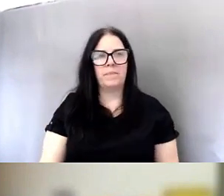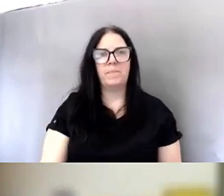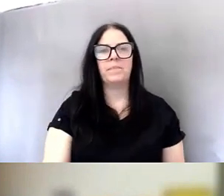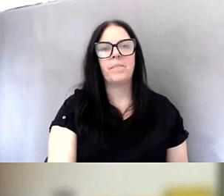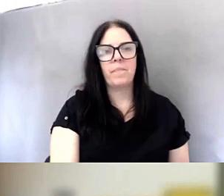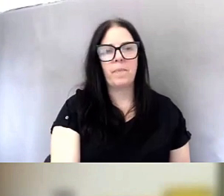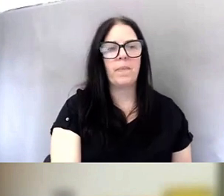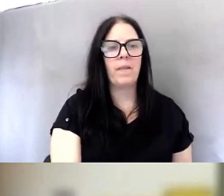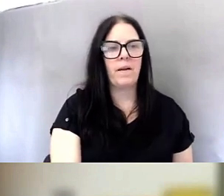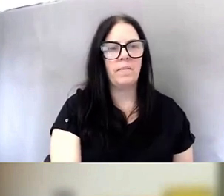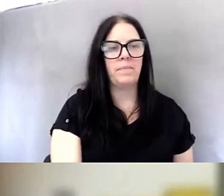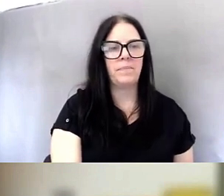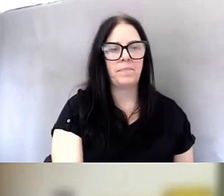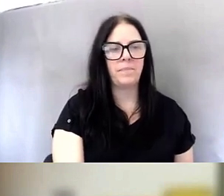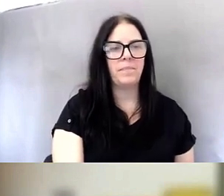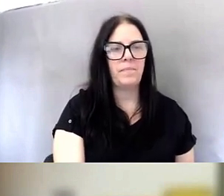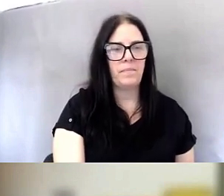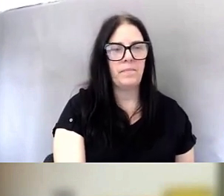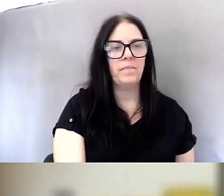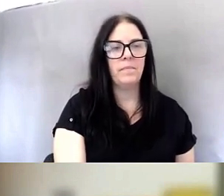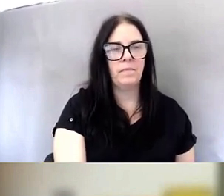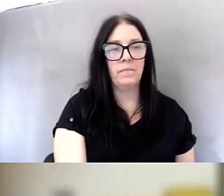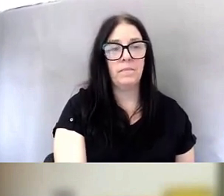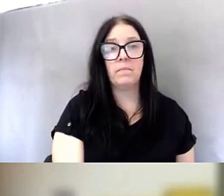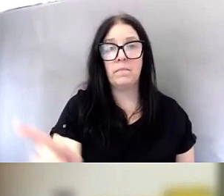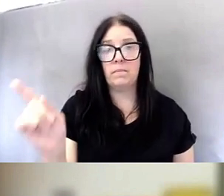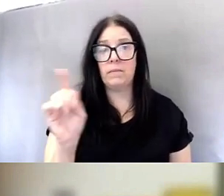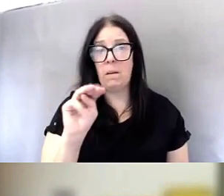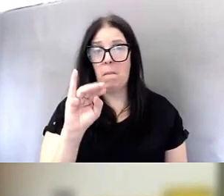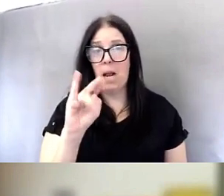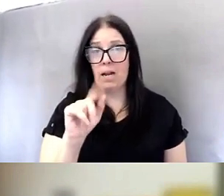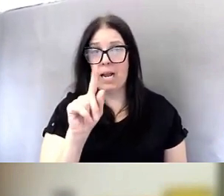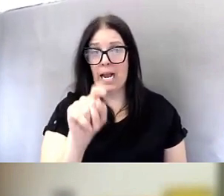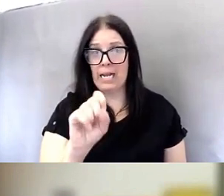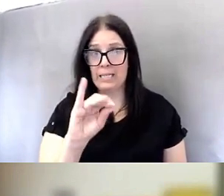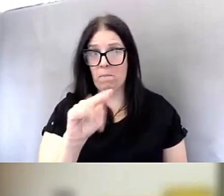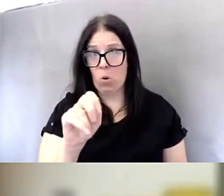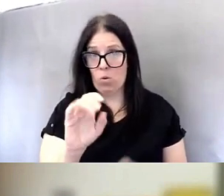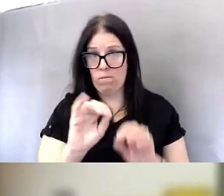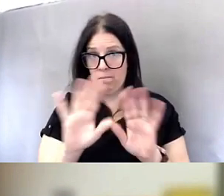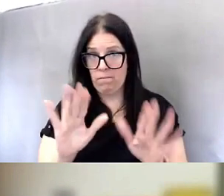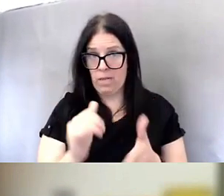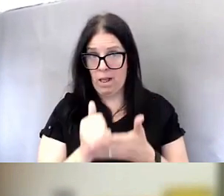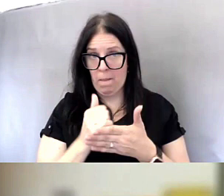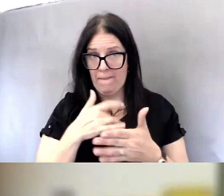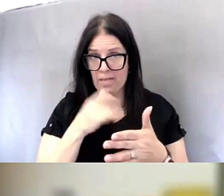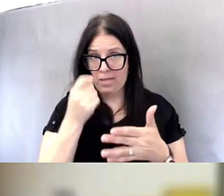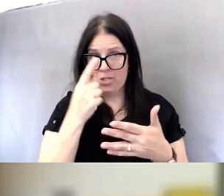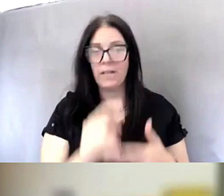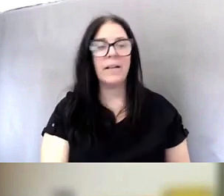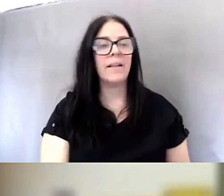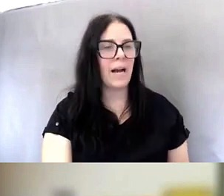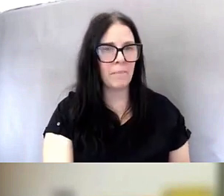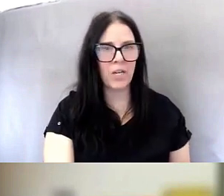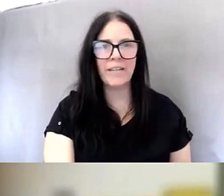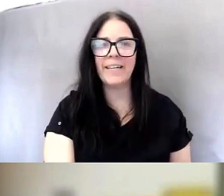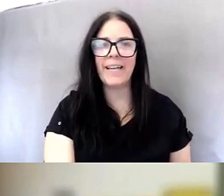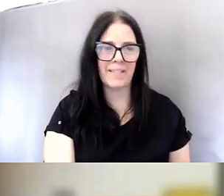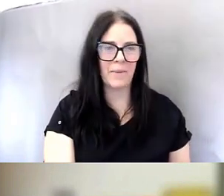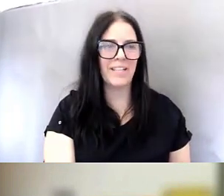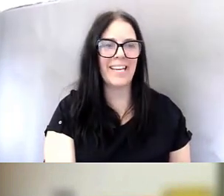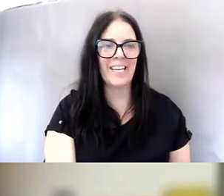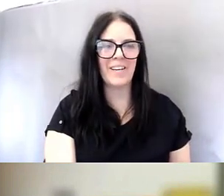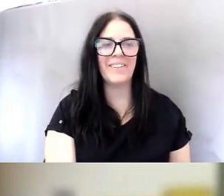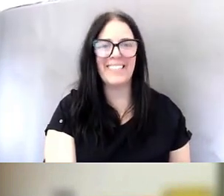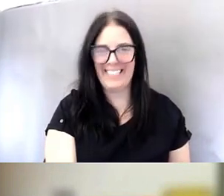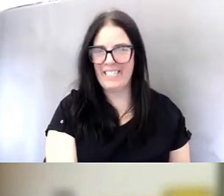So before we continue, just to make sure that Simone, is this helpful in clarifying the different Okay, perfect. There will be more. I'm good. Yes,